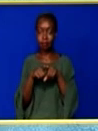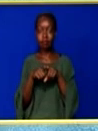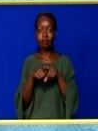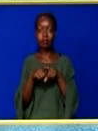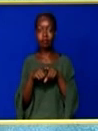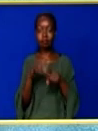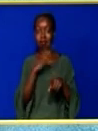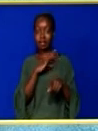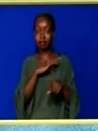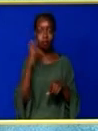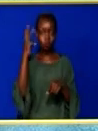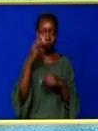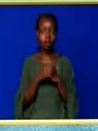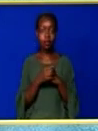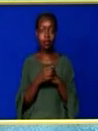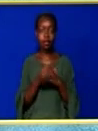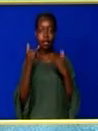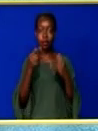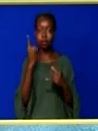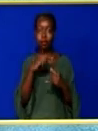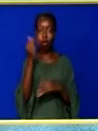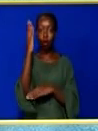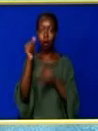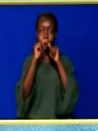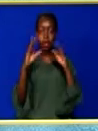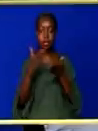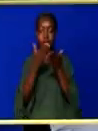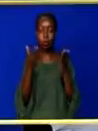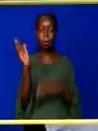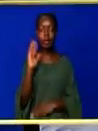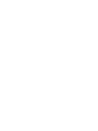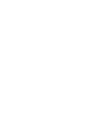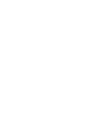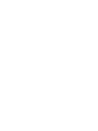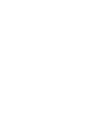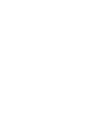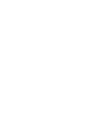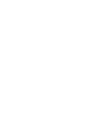as you also benefit. So to come to the end, and God bless you. Until next time, bye-bye.